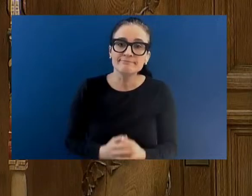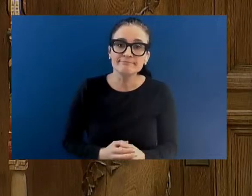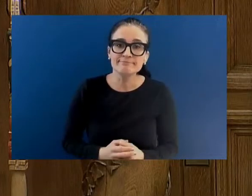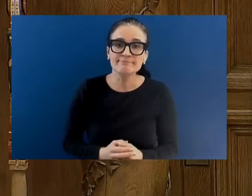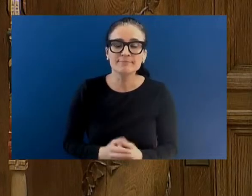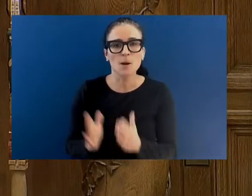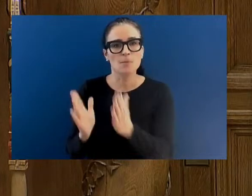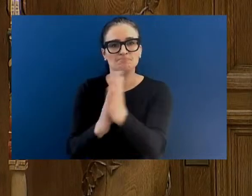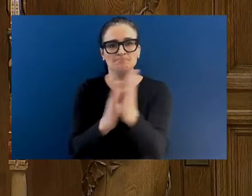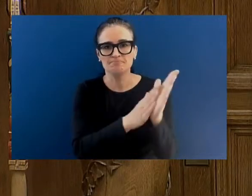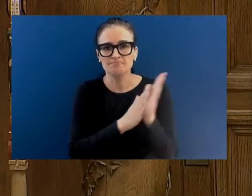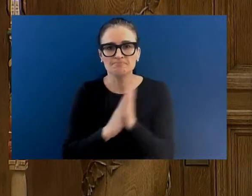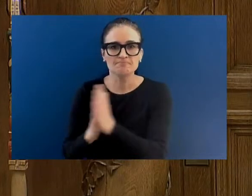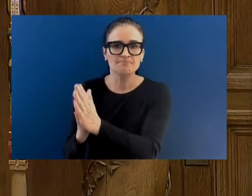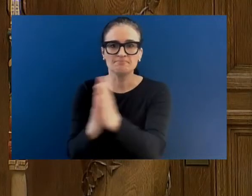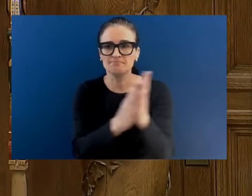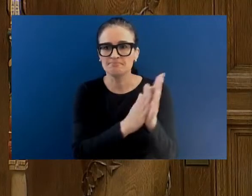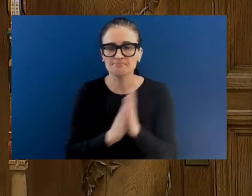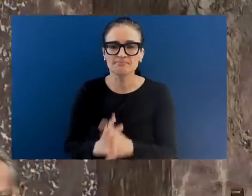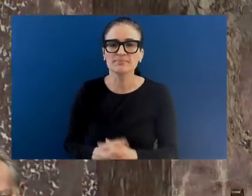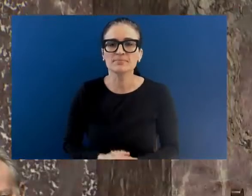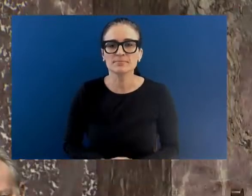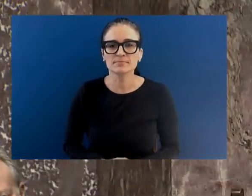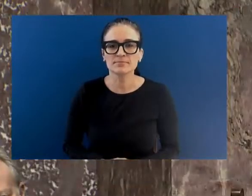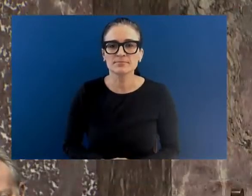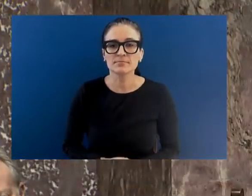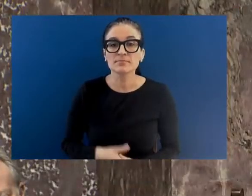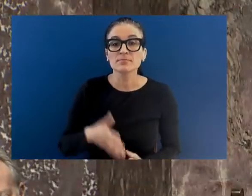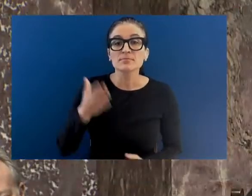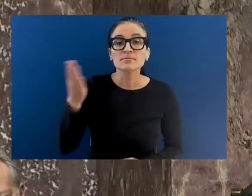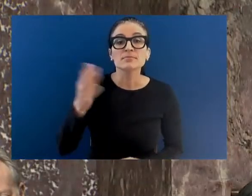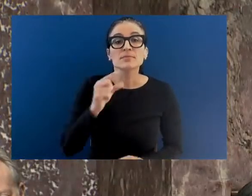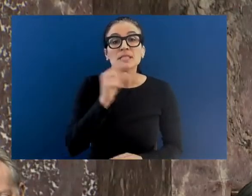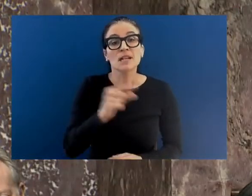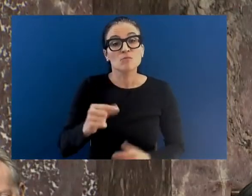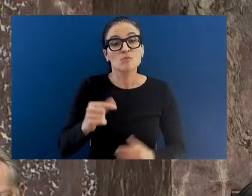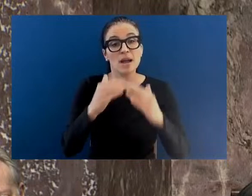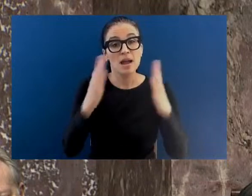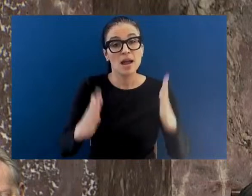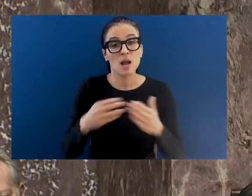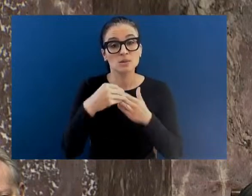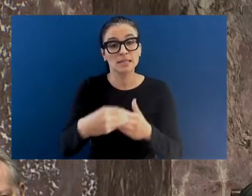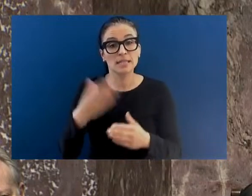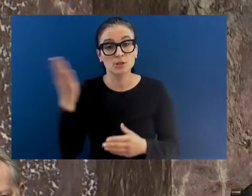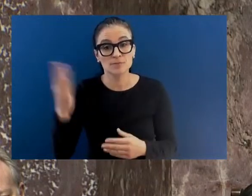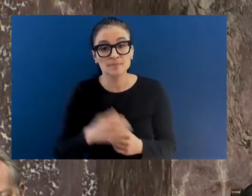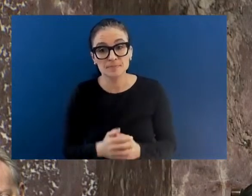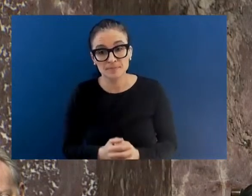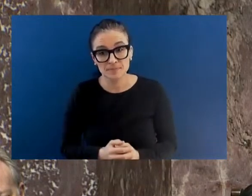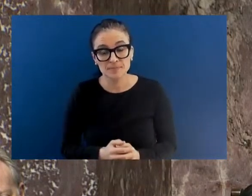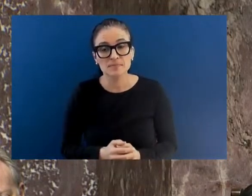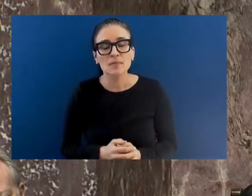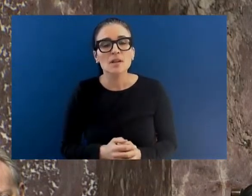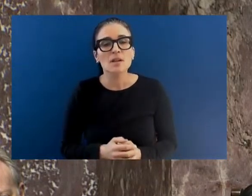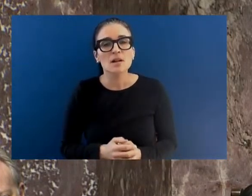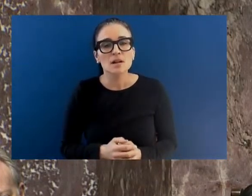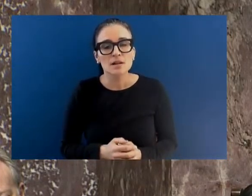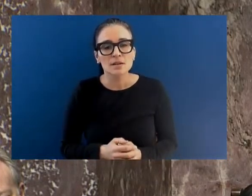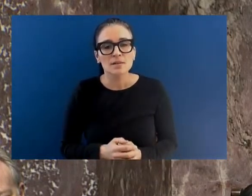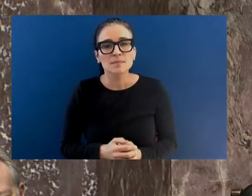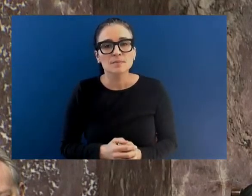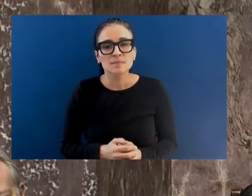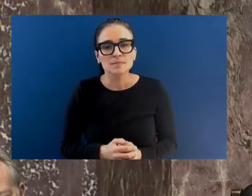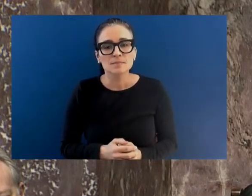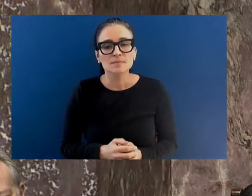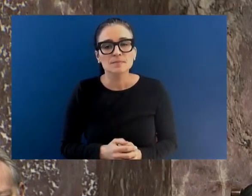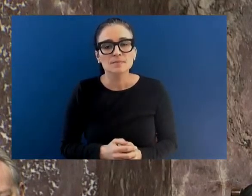Government House Leader. Thank you, Honourable Speaker. I won't take this time to to share with the member his